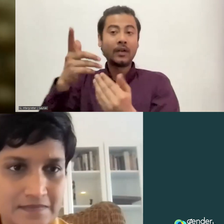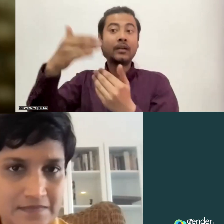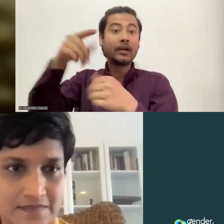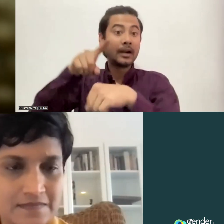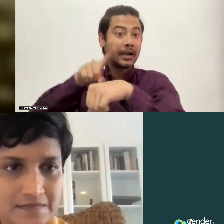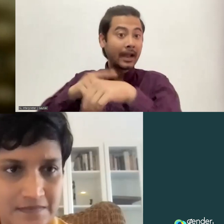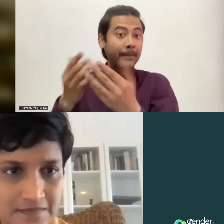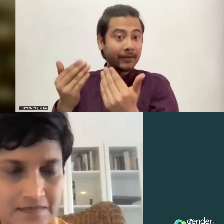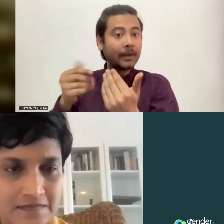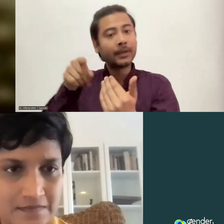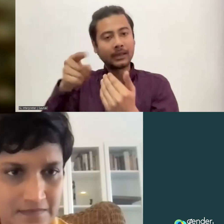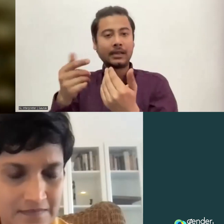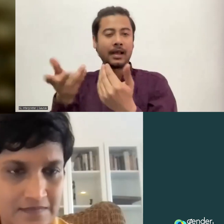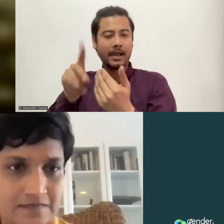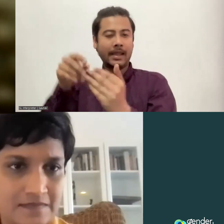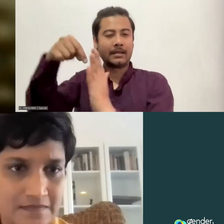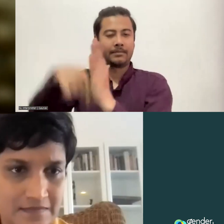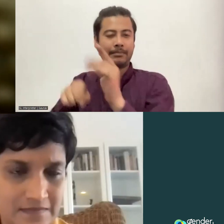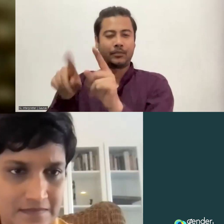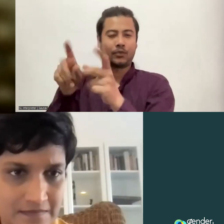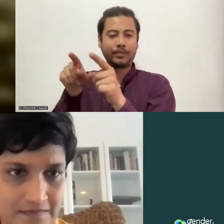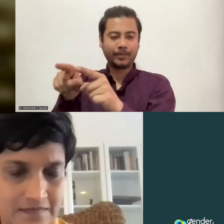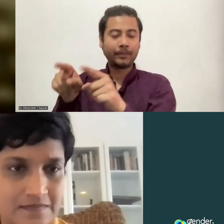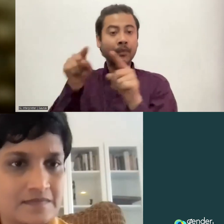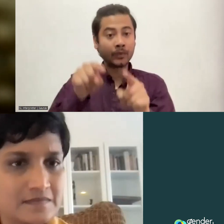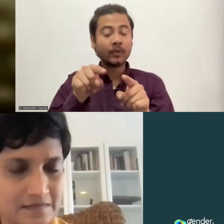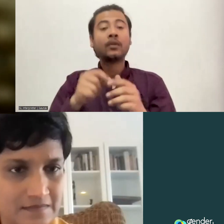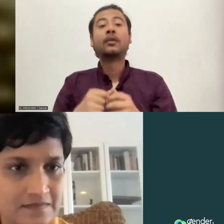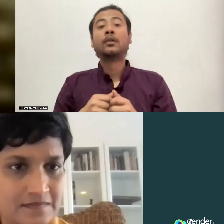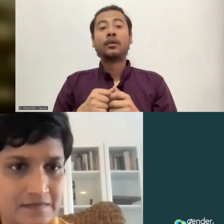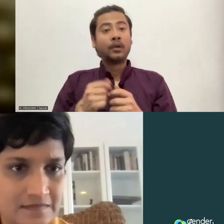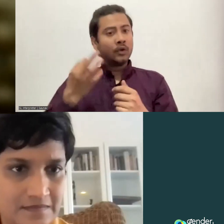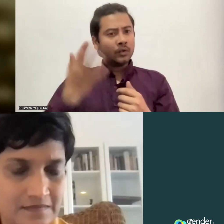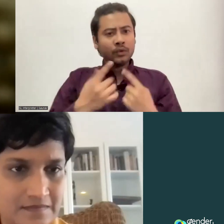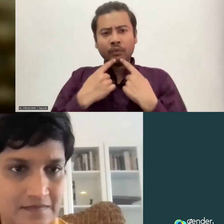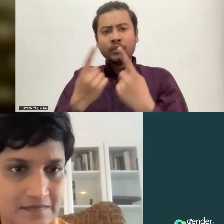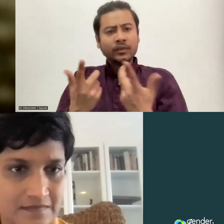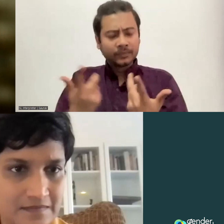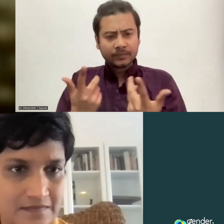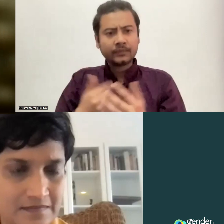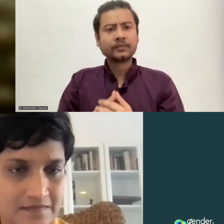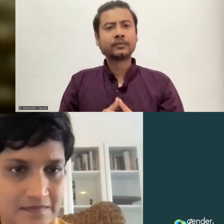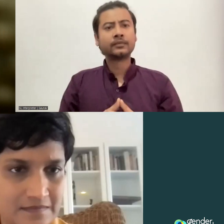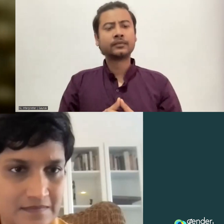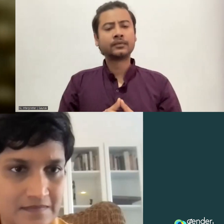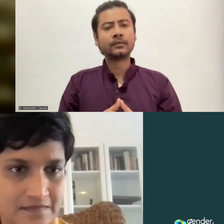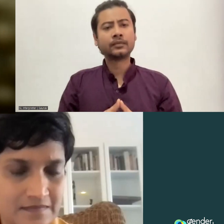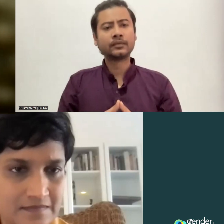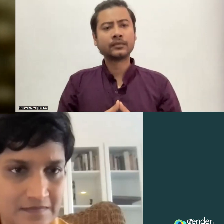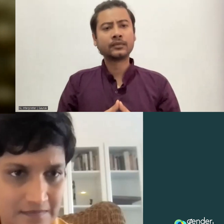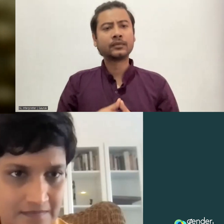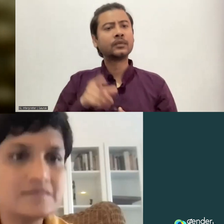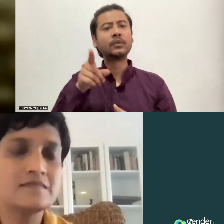space, kind of identifying, speak to everyone and, make sure that you center the most